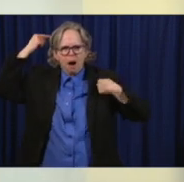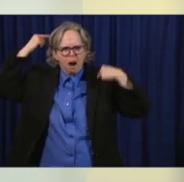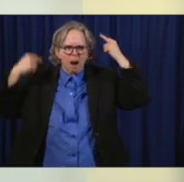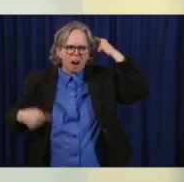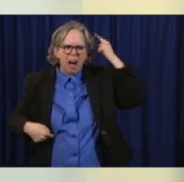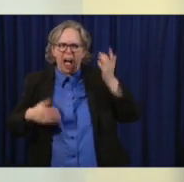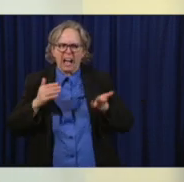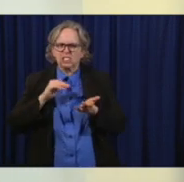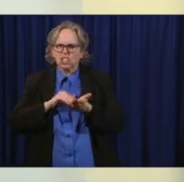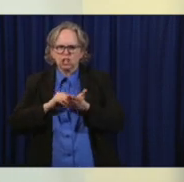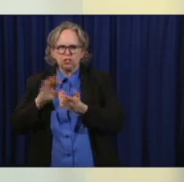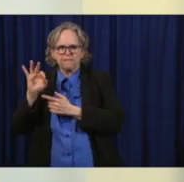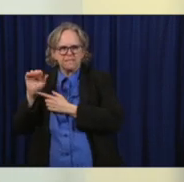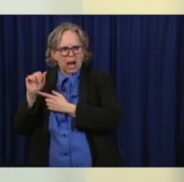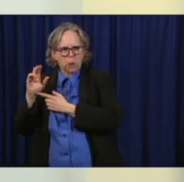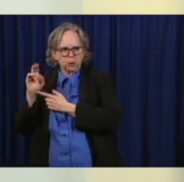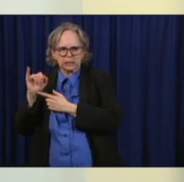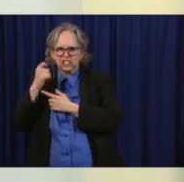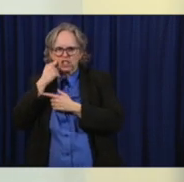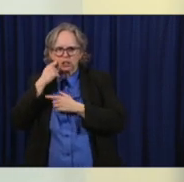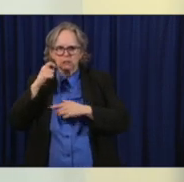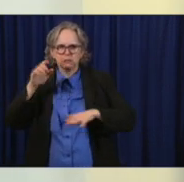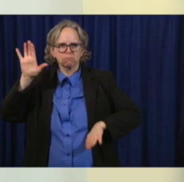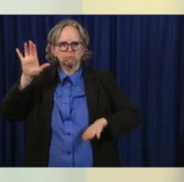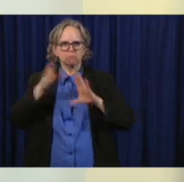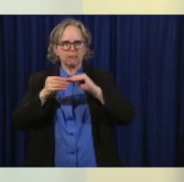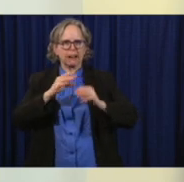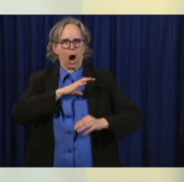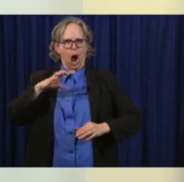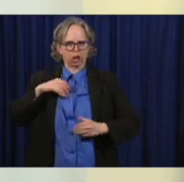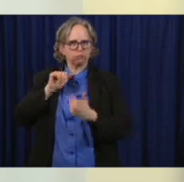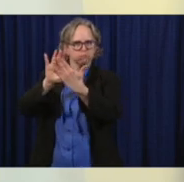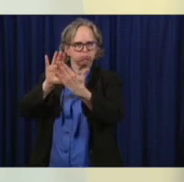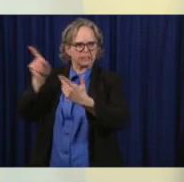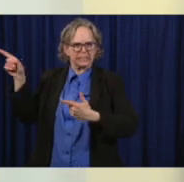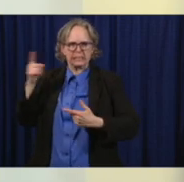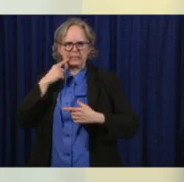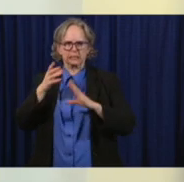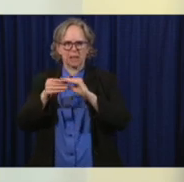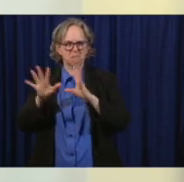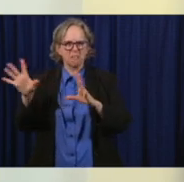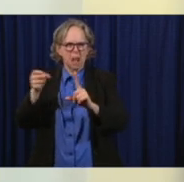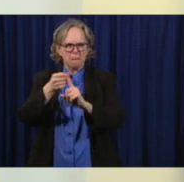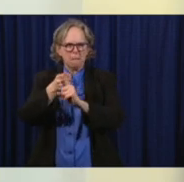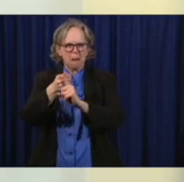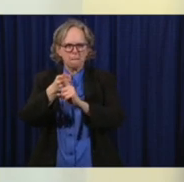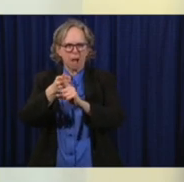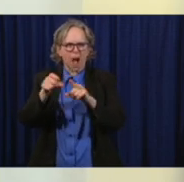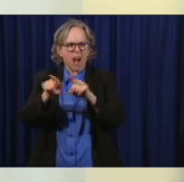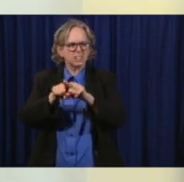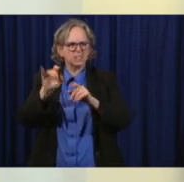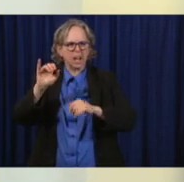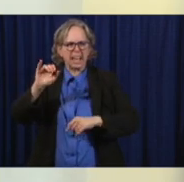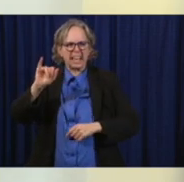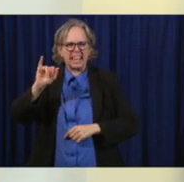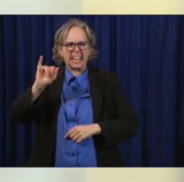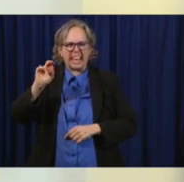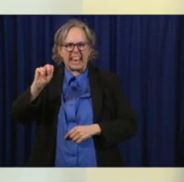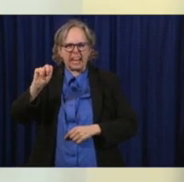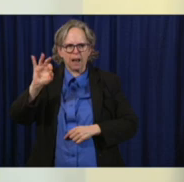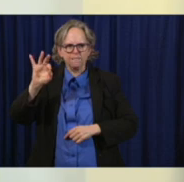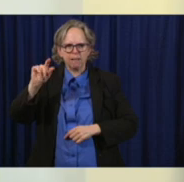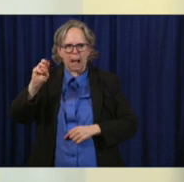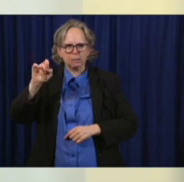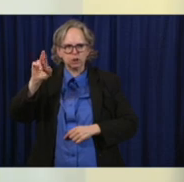Congress, we're learning more about its impact as an inflammatory disease. And we all fight